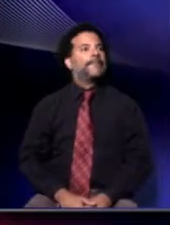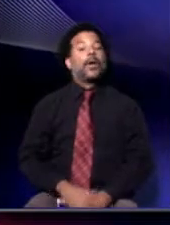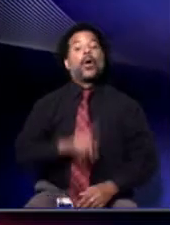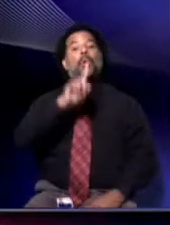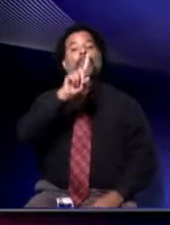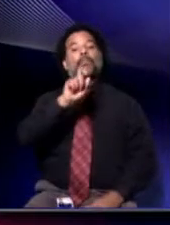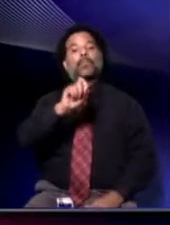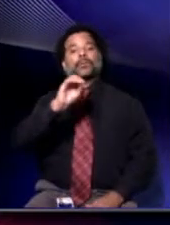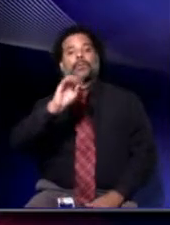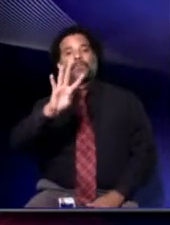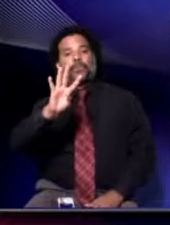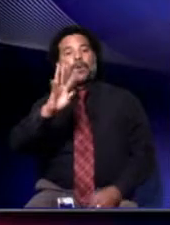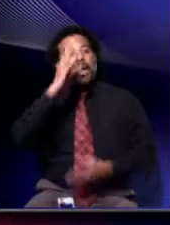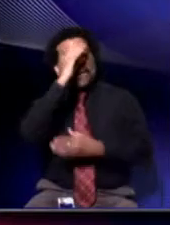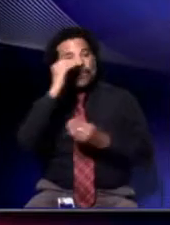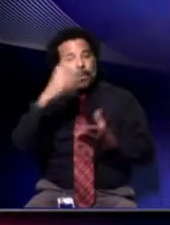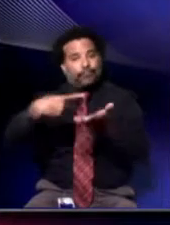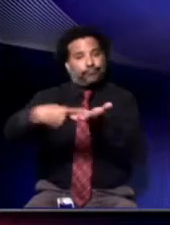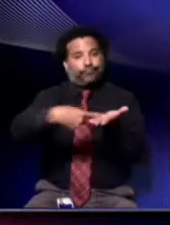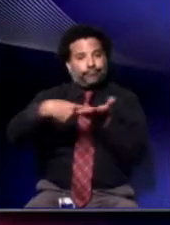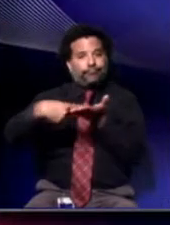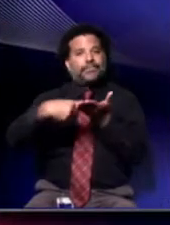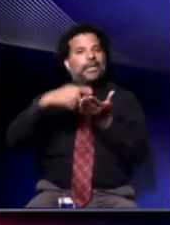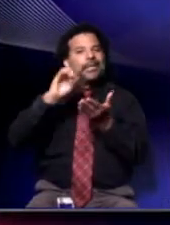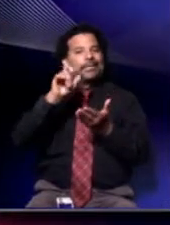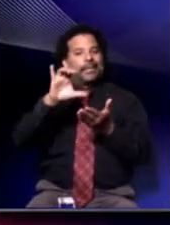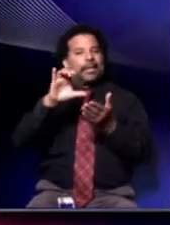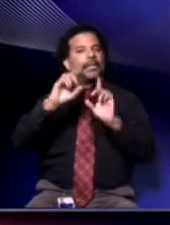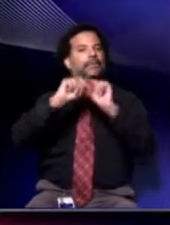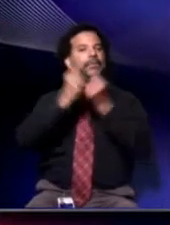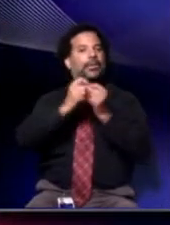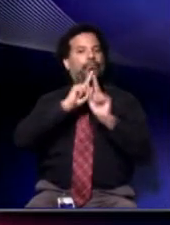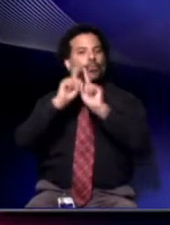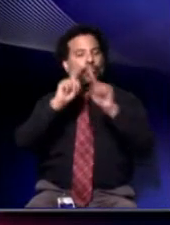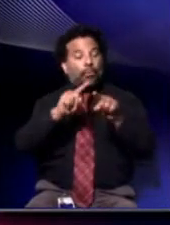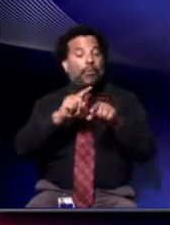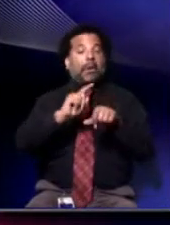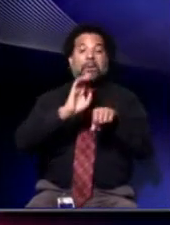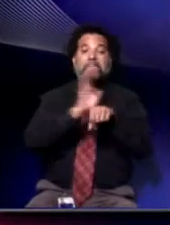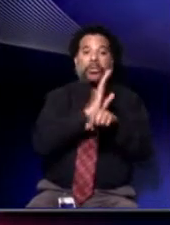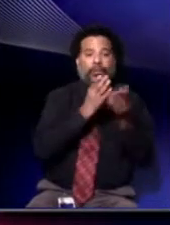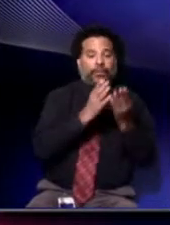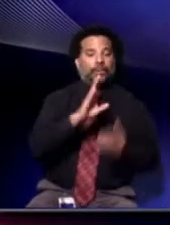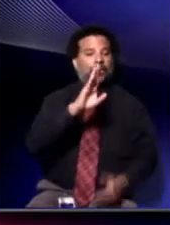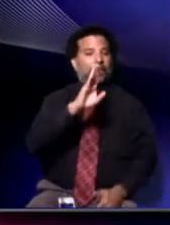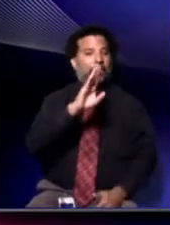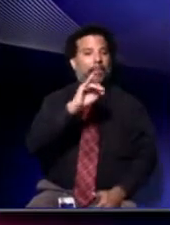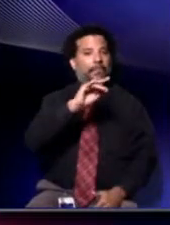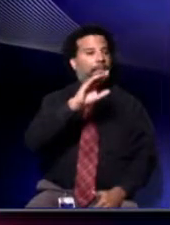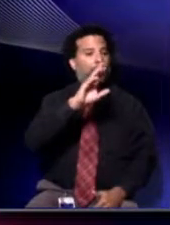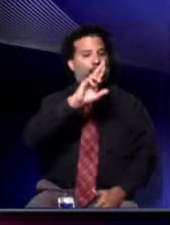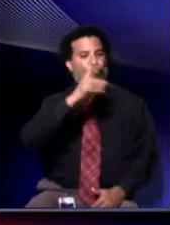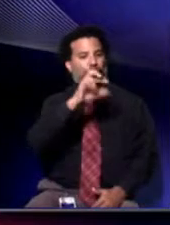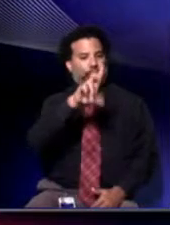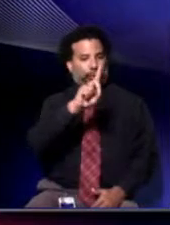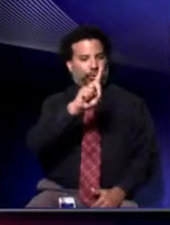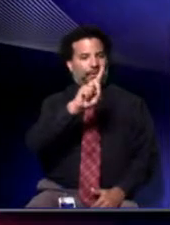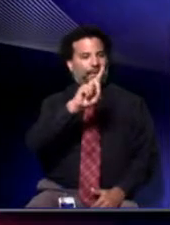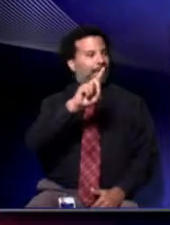1.04, information and discussion, executive team reports, business services, Richard Valdivia.